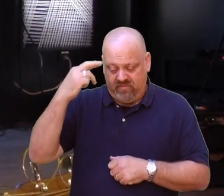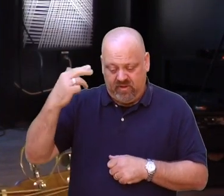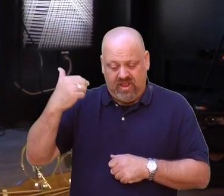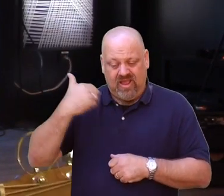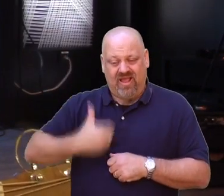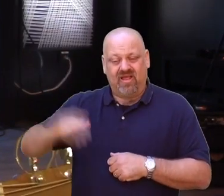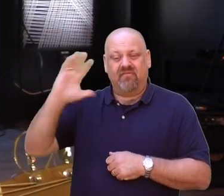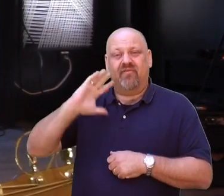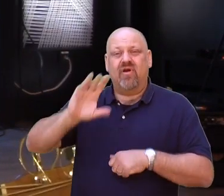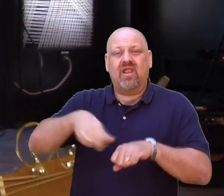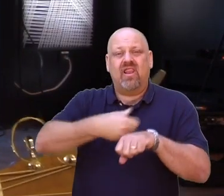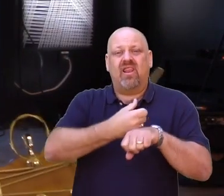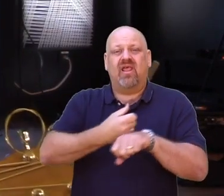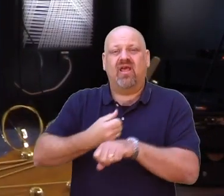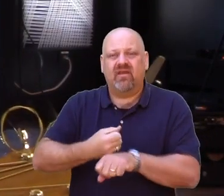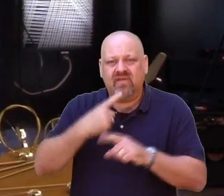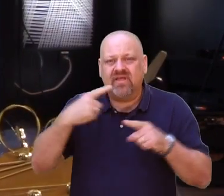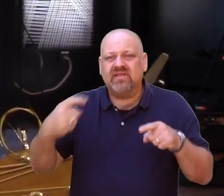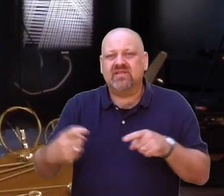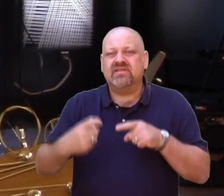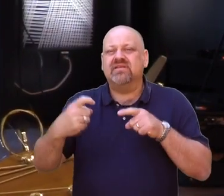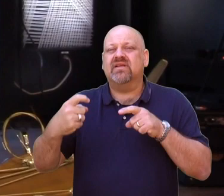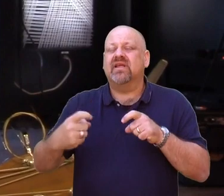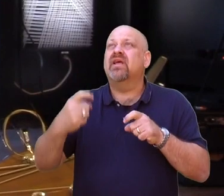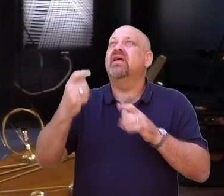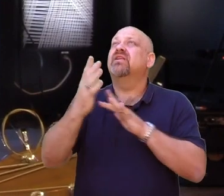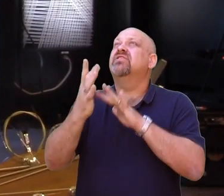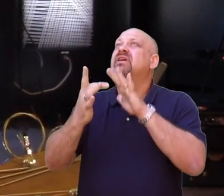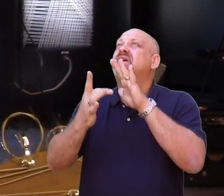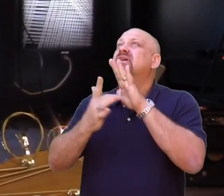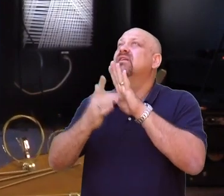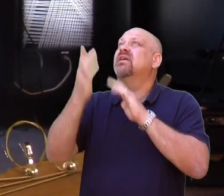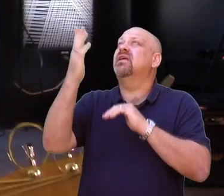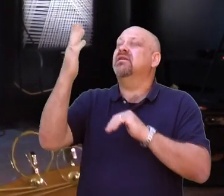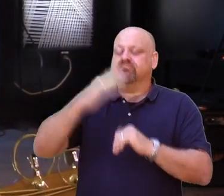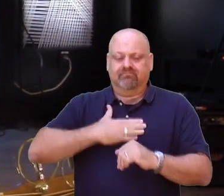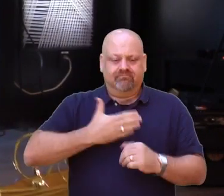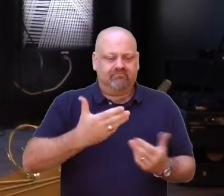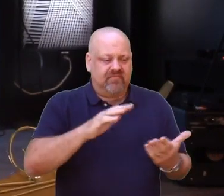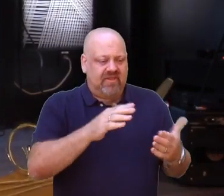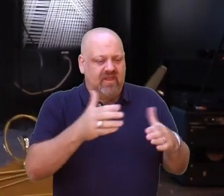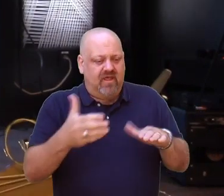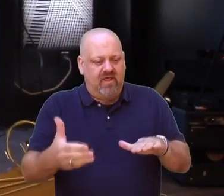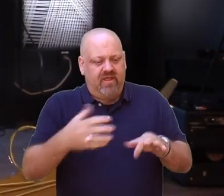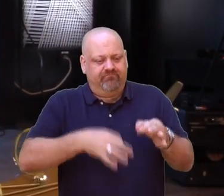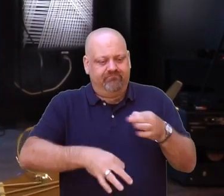I was a slave to sin, Jesus died